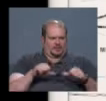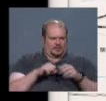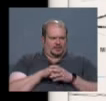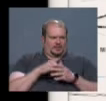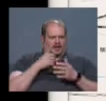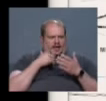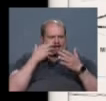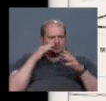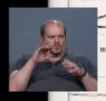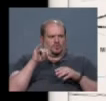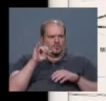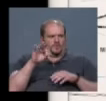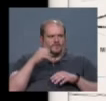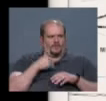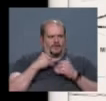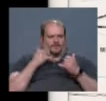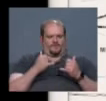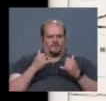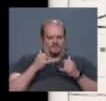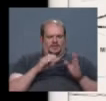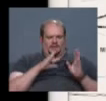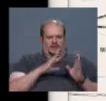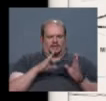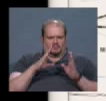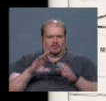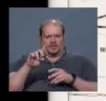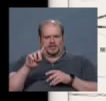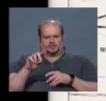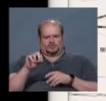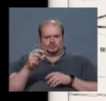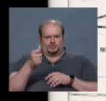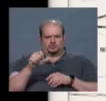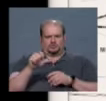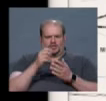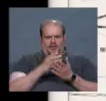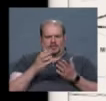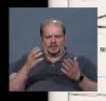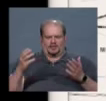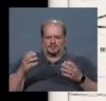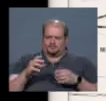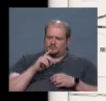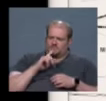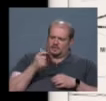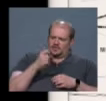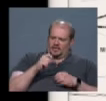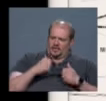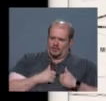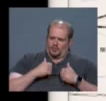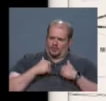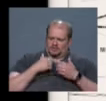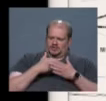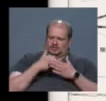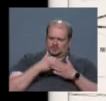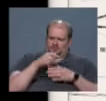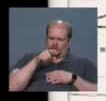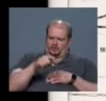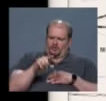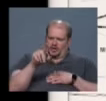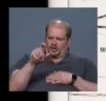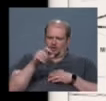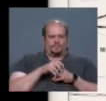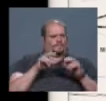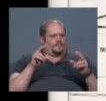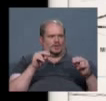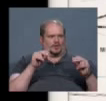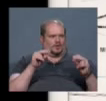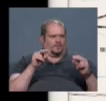I don't know if they have immediate plans to do anything. Is there any residential near that?